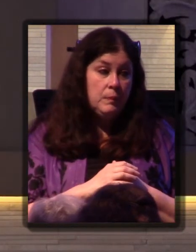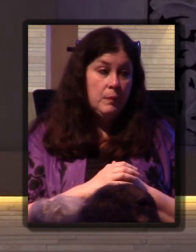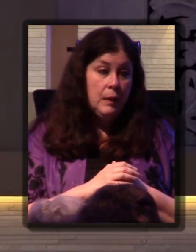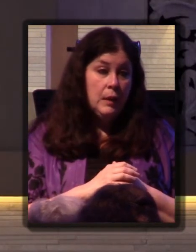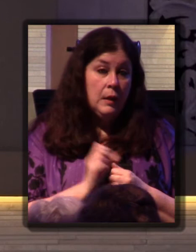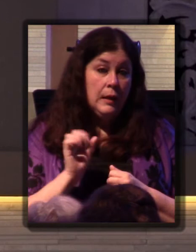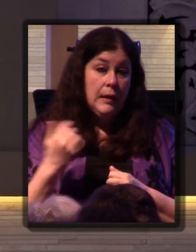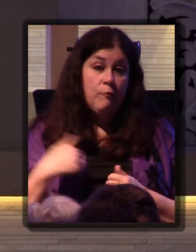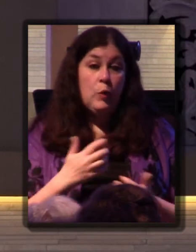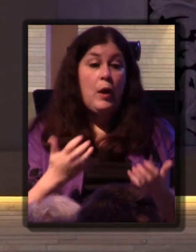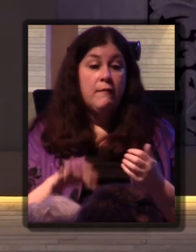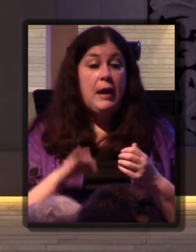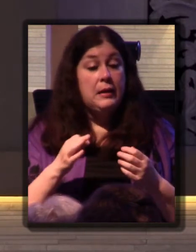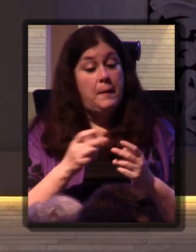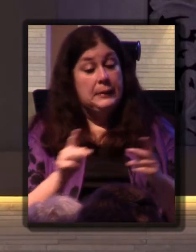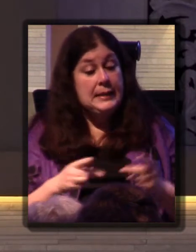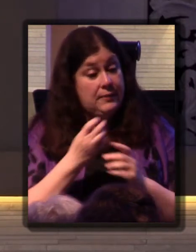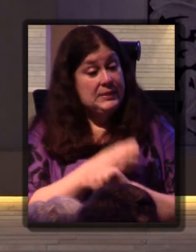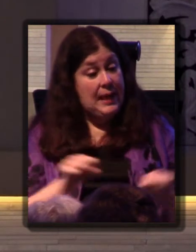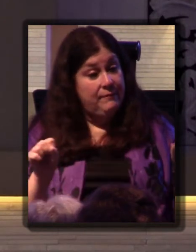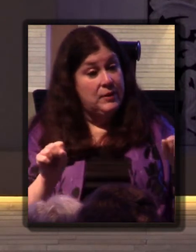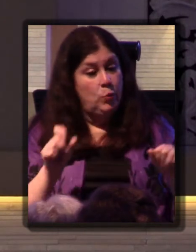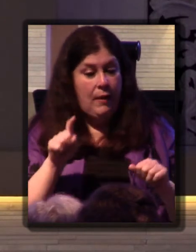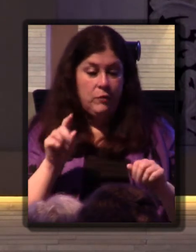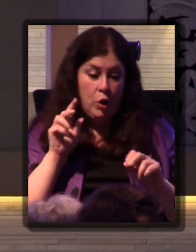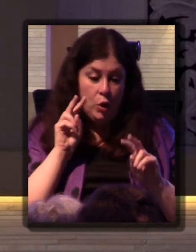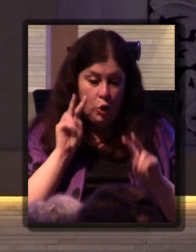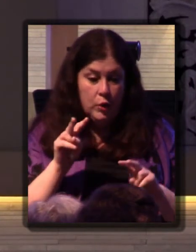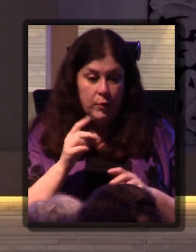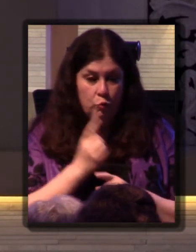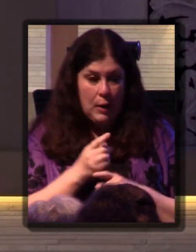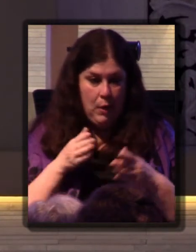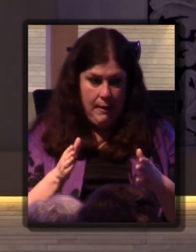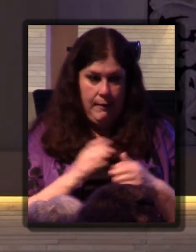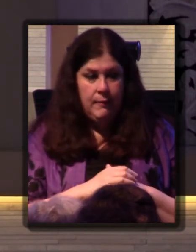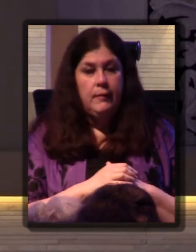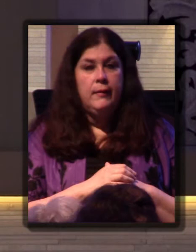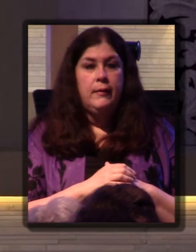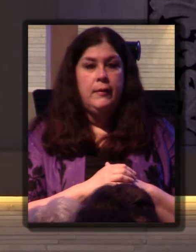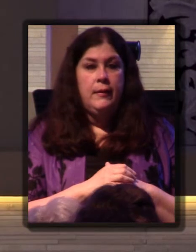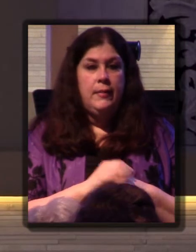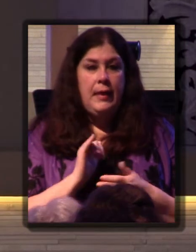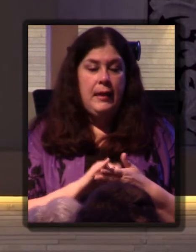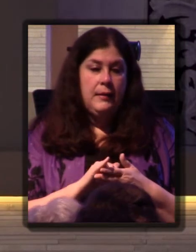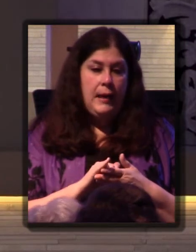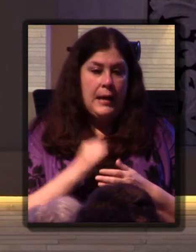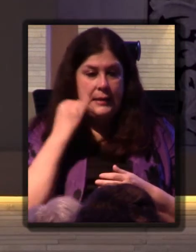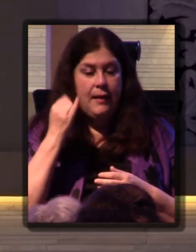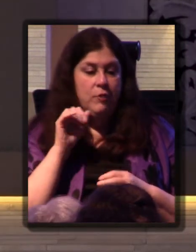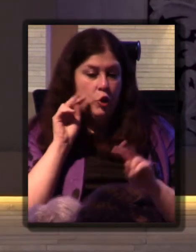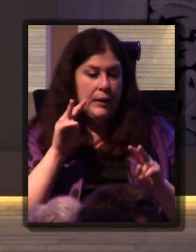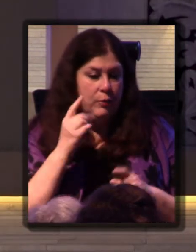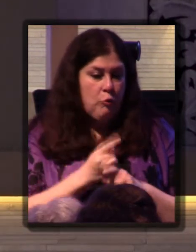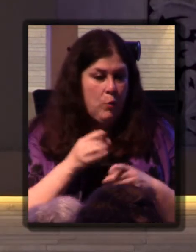this morning, if we want to find a place of safety, we have to look the right way. We have to look the right way. And that the whole idea of